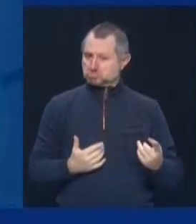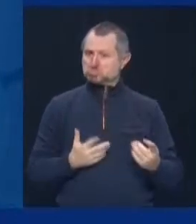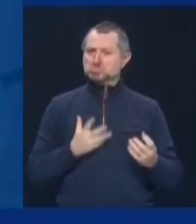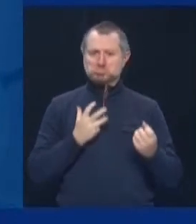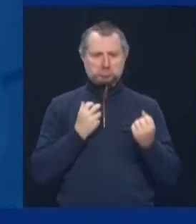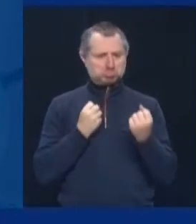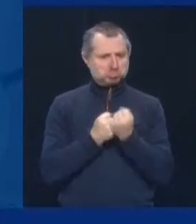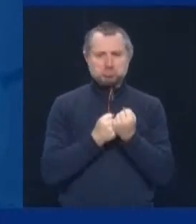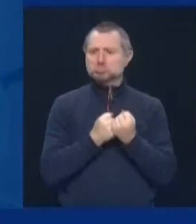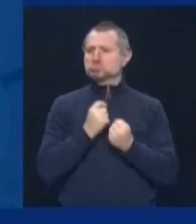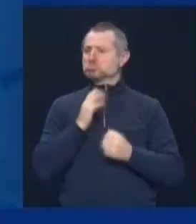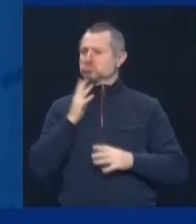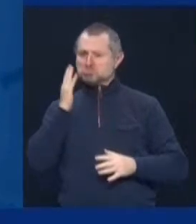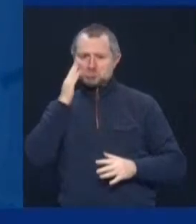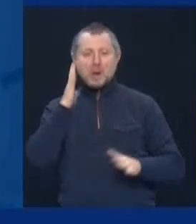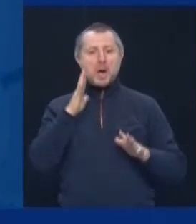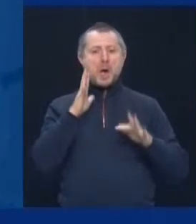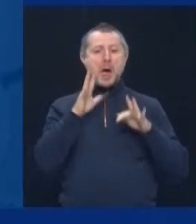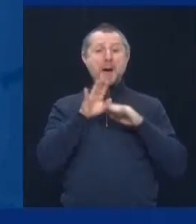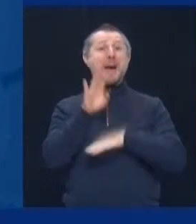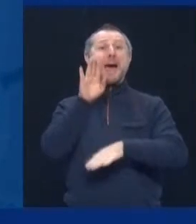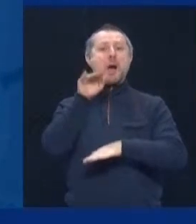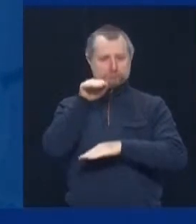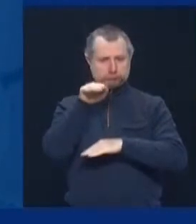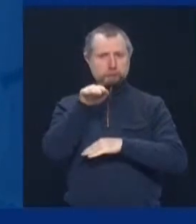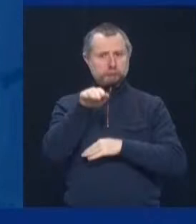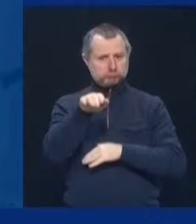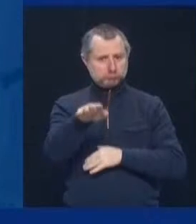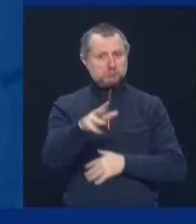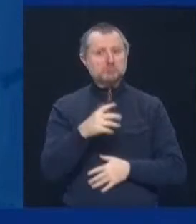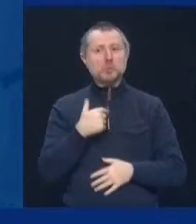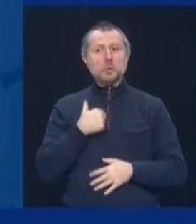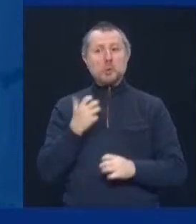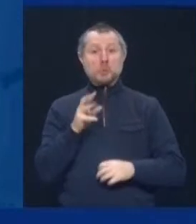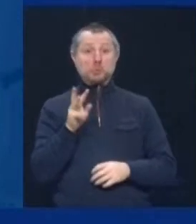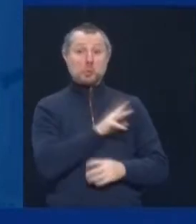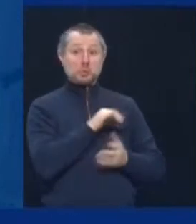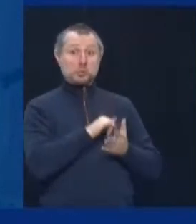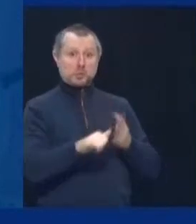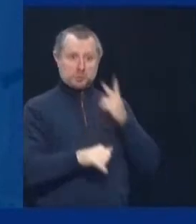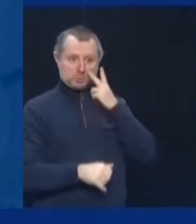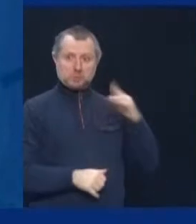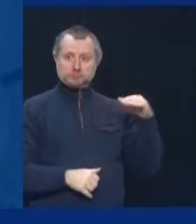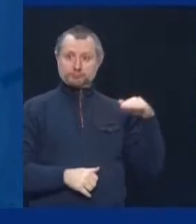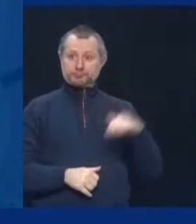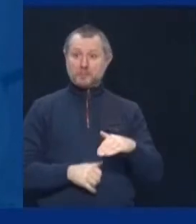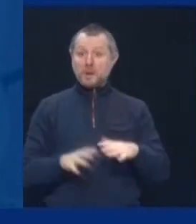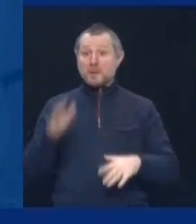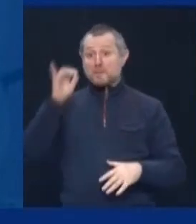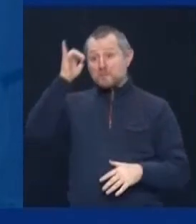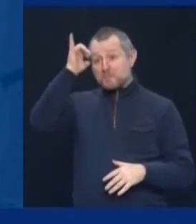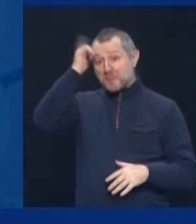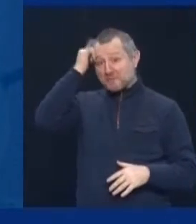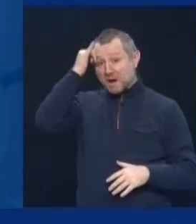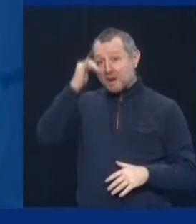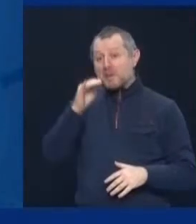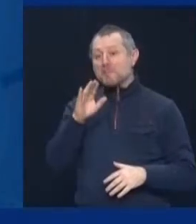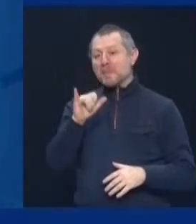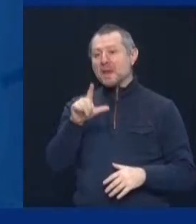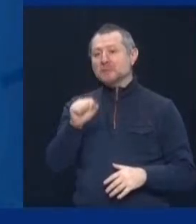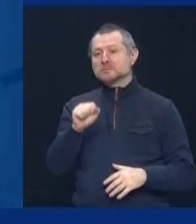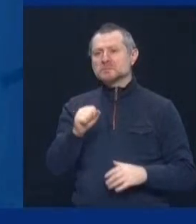And we want to get Western New York in good shape. The bills are doing great. So that's good